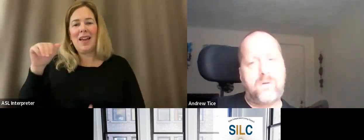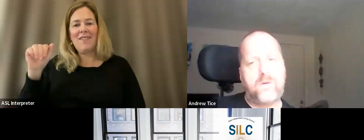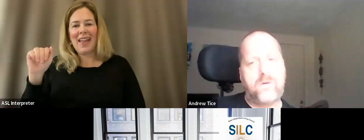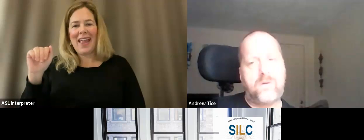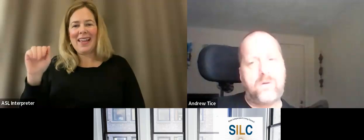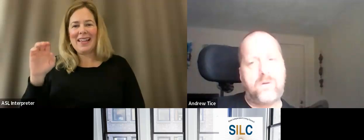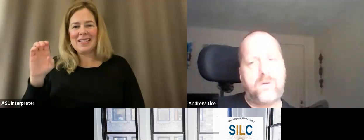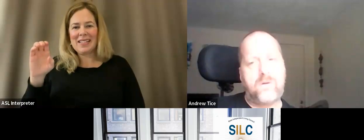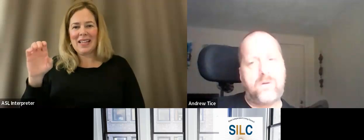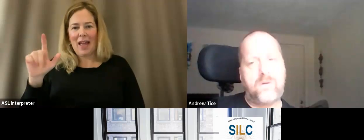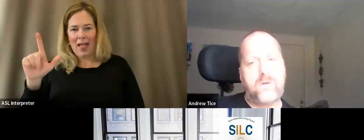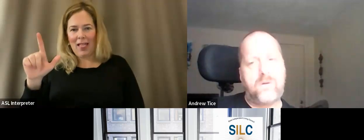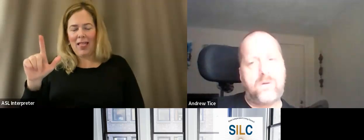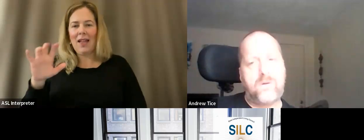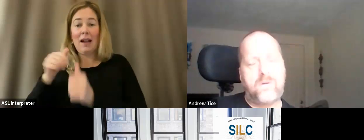ACL compliance